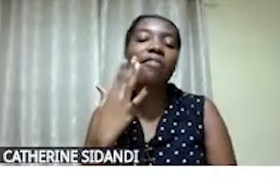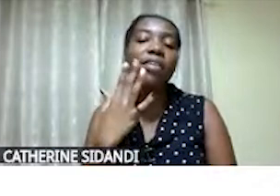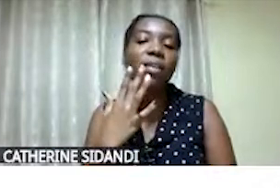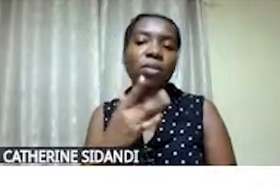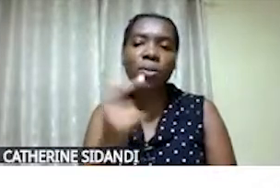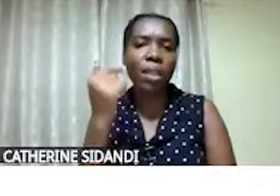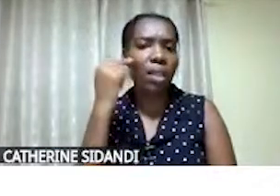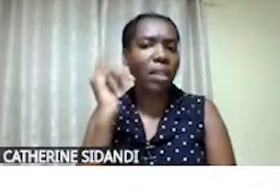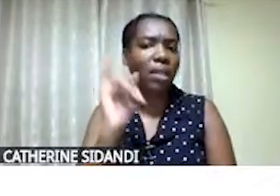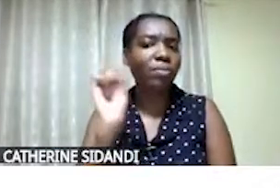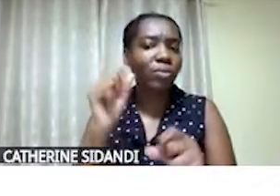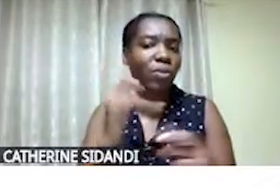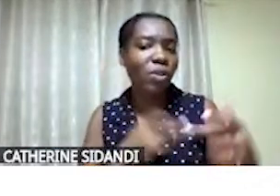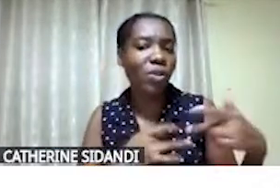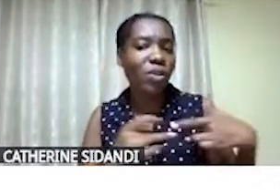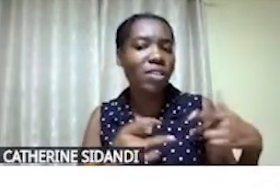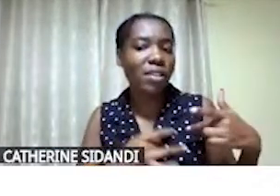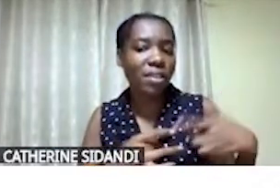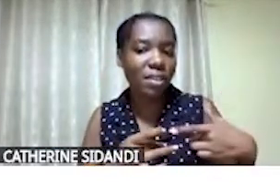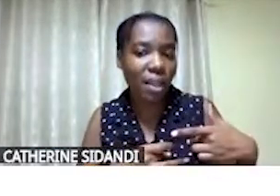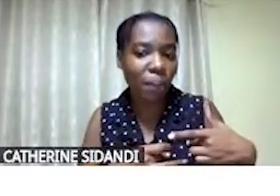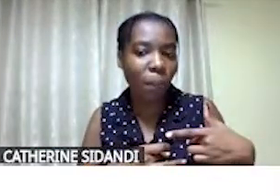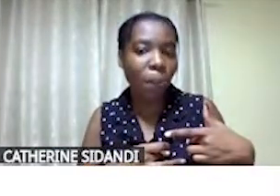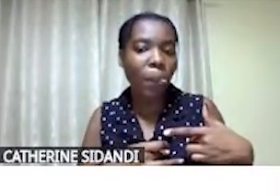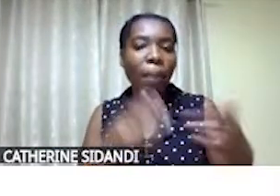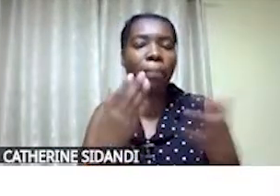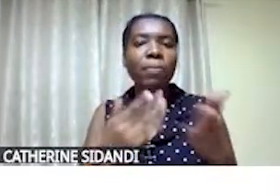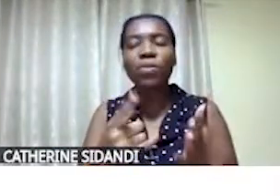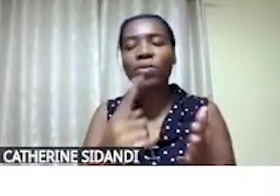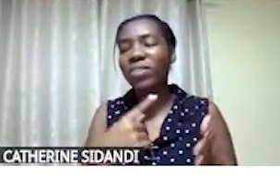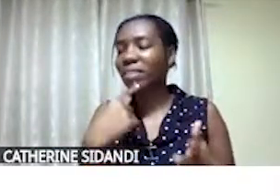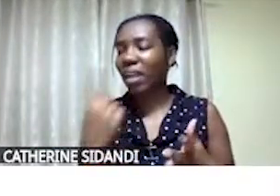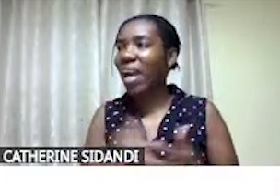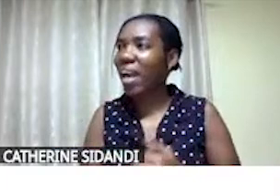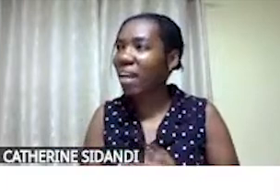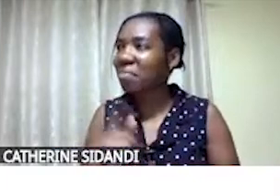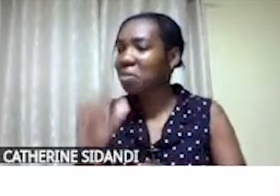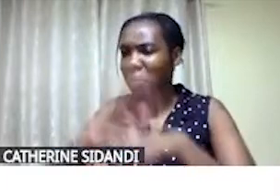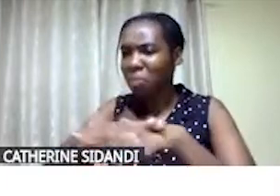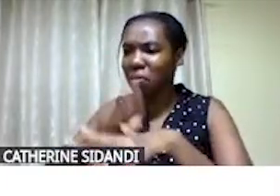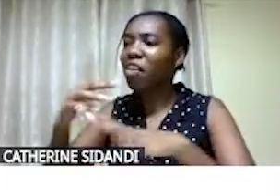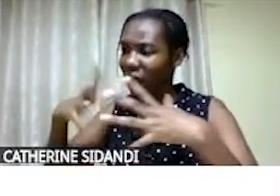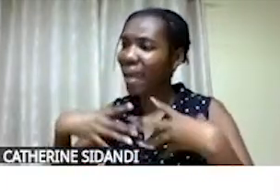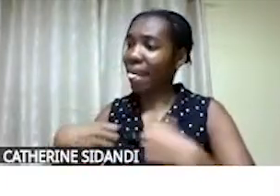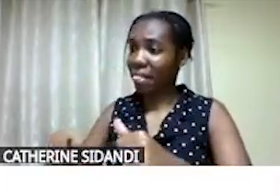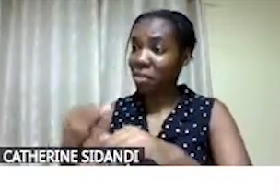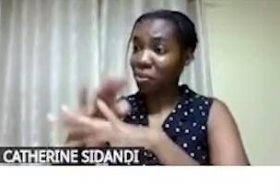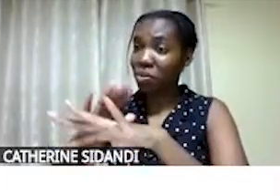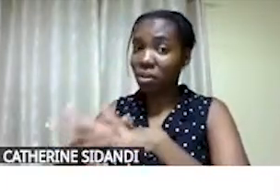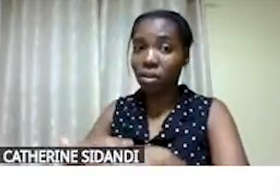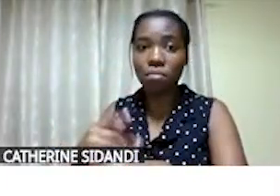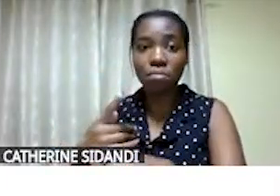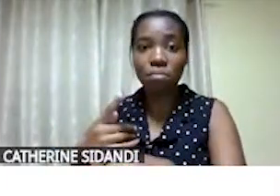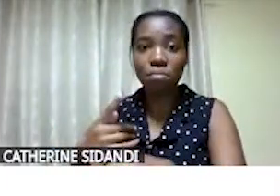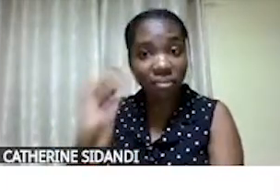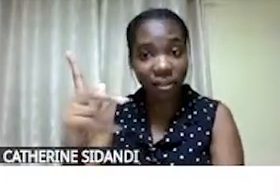to consider, even though you bring me, and tell me it's very good for my health, but it is expensive, it's not for me,